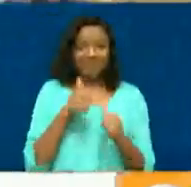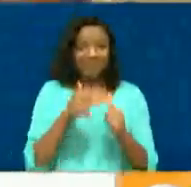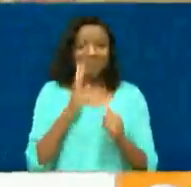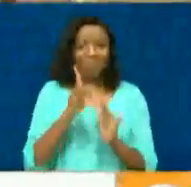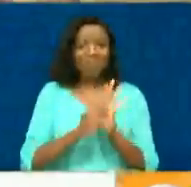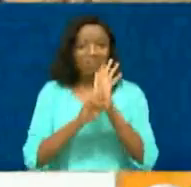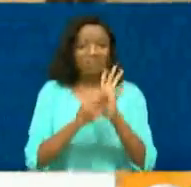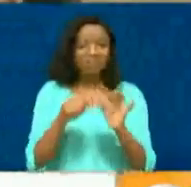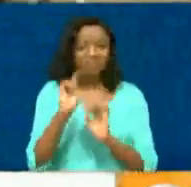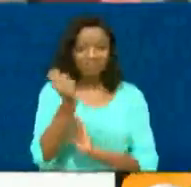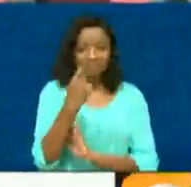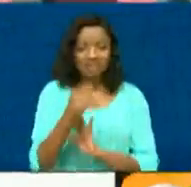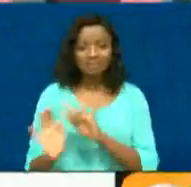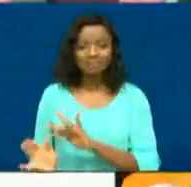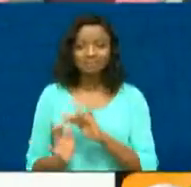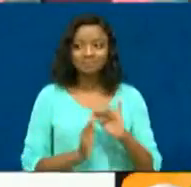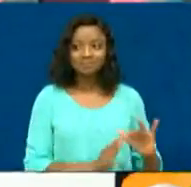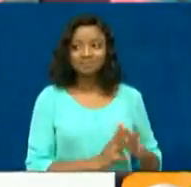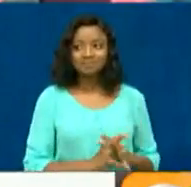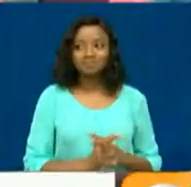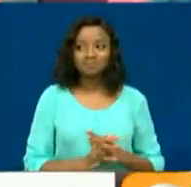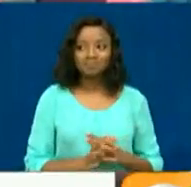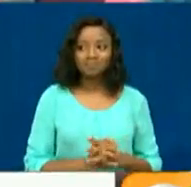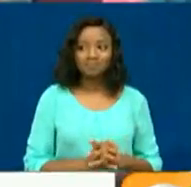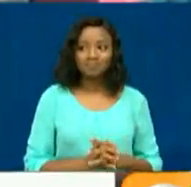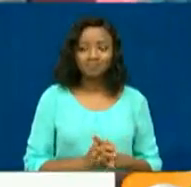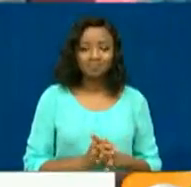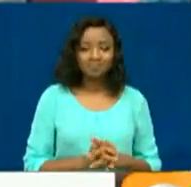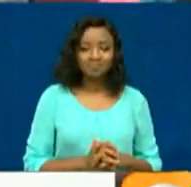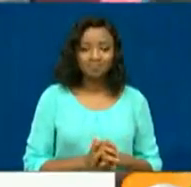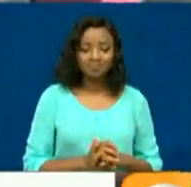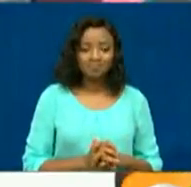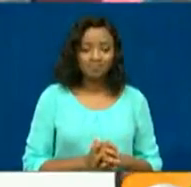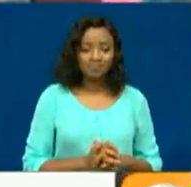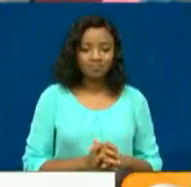I knew from the third lap that I have to challenge the first position